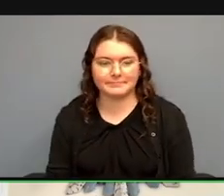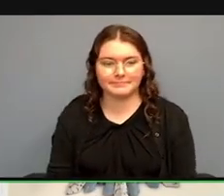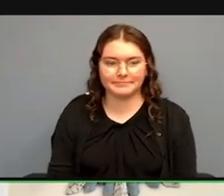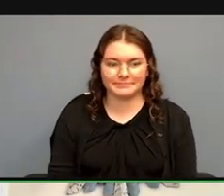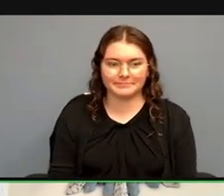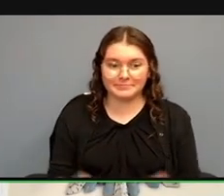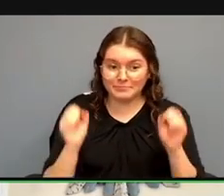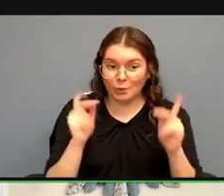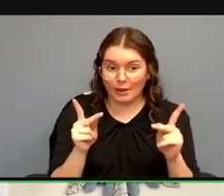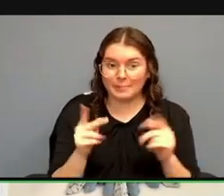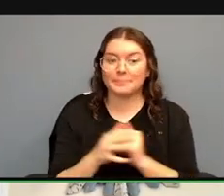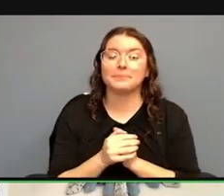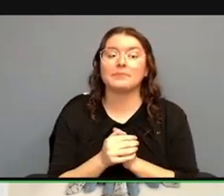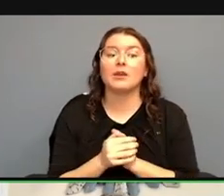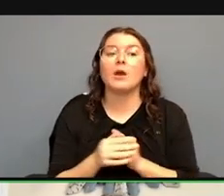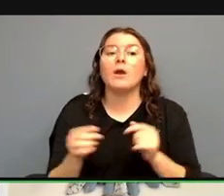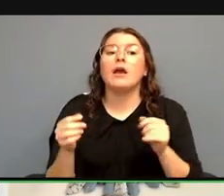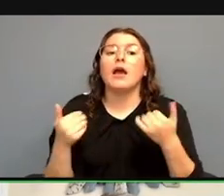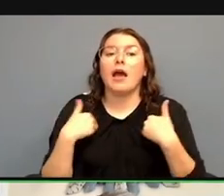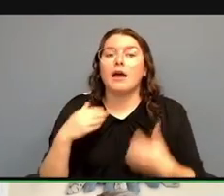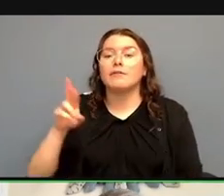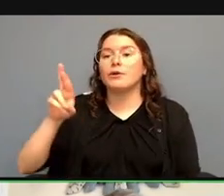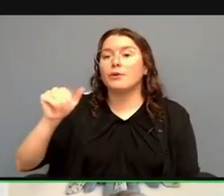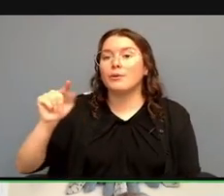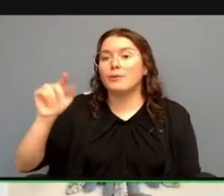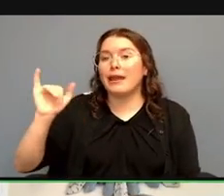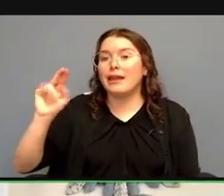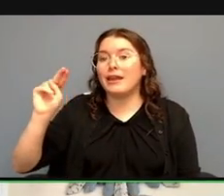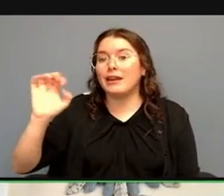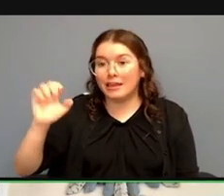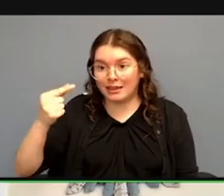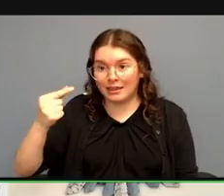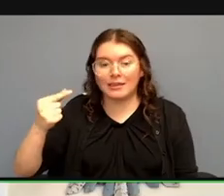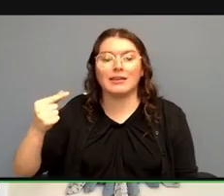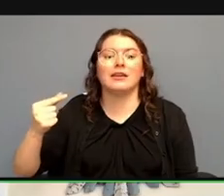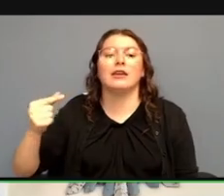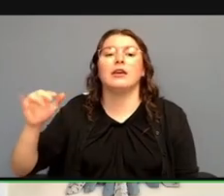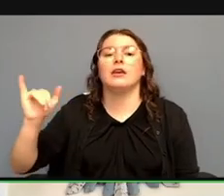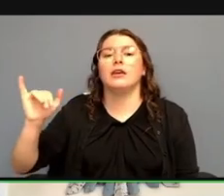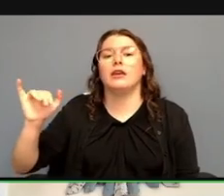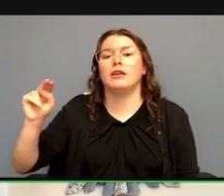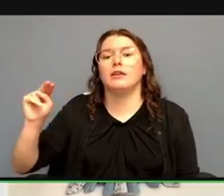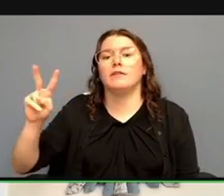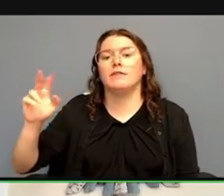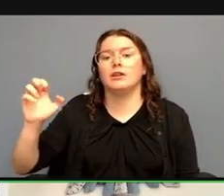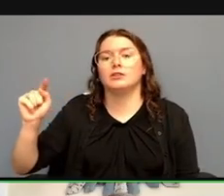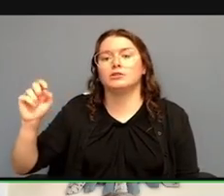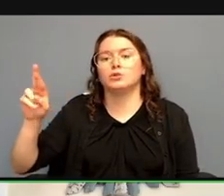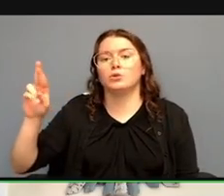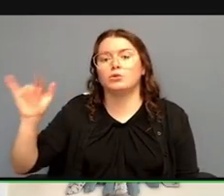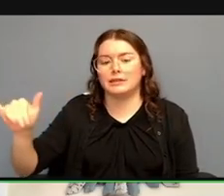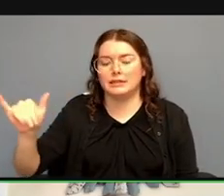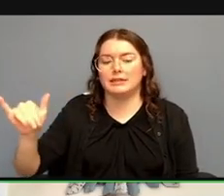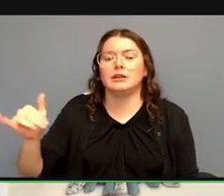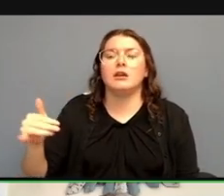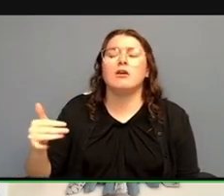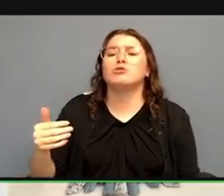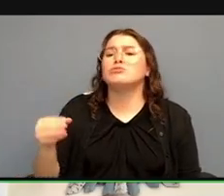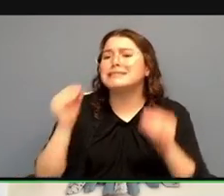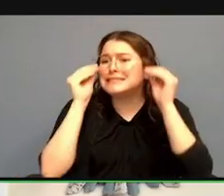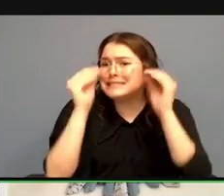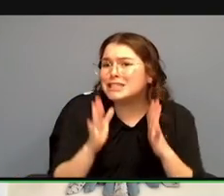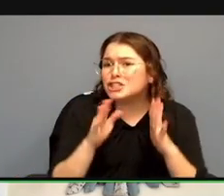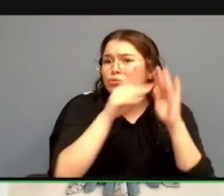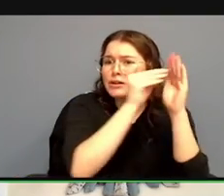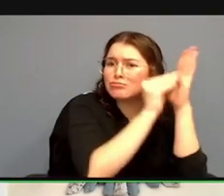Okay, so then we also have rating scales and inventories. These are things that typically teachers will fill out, parents